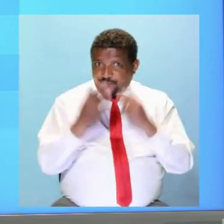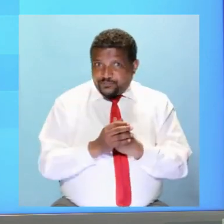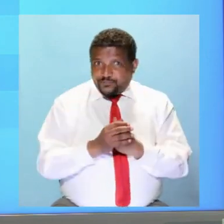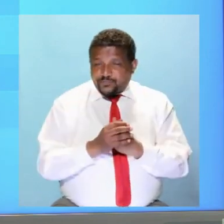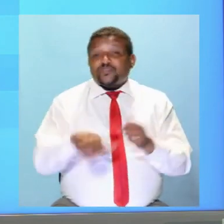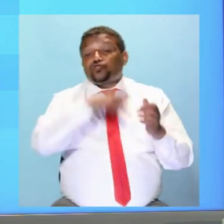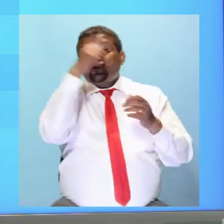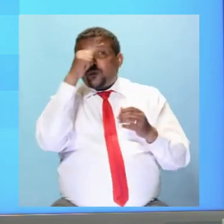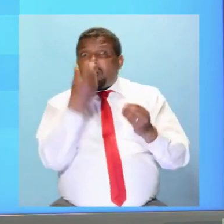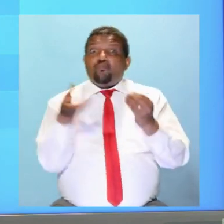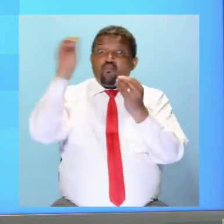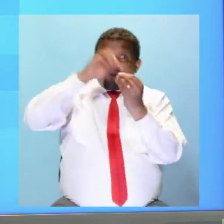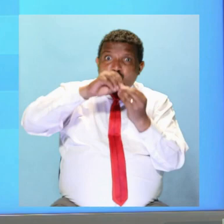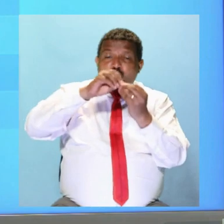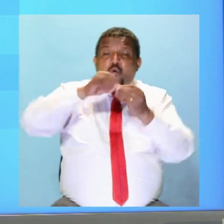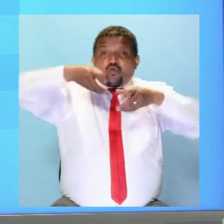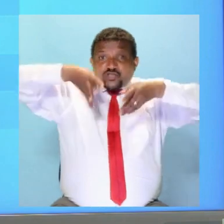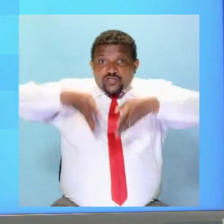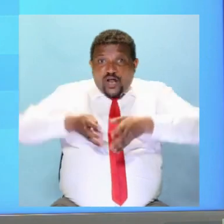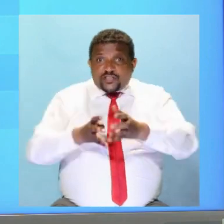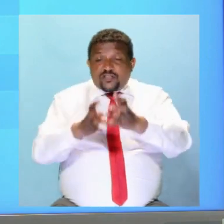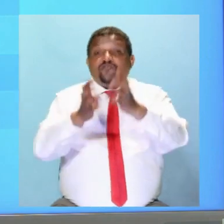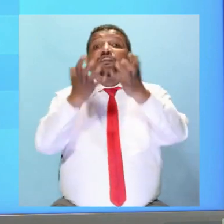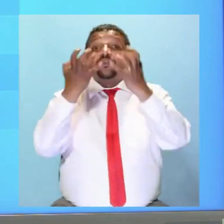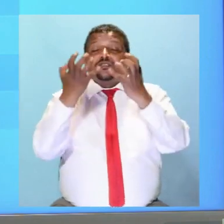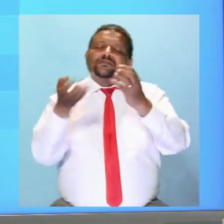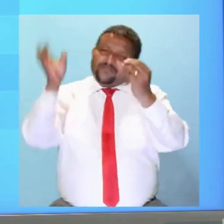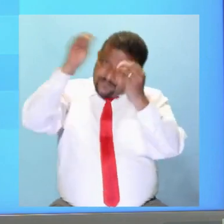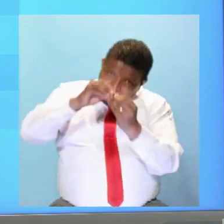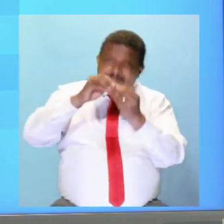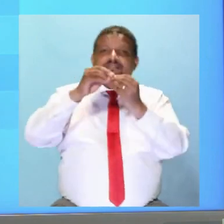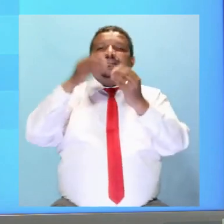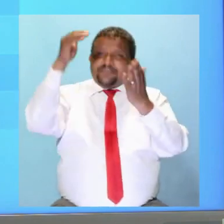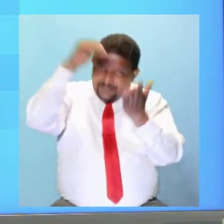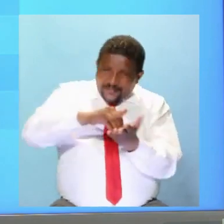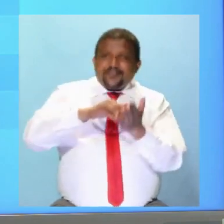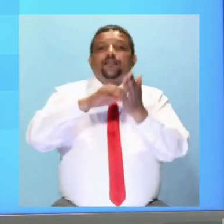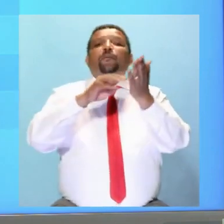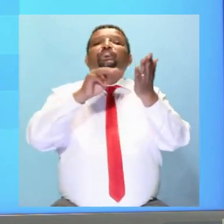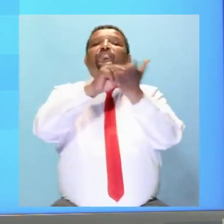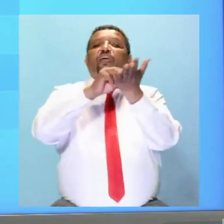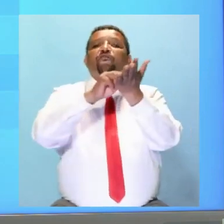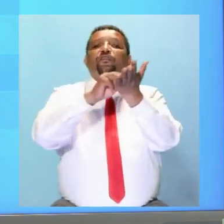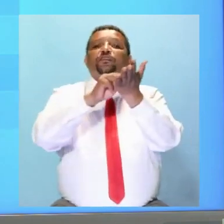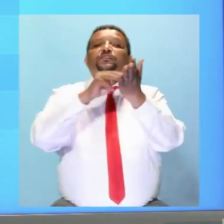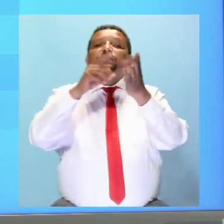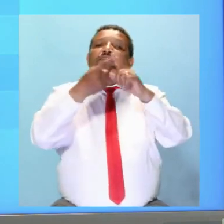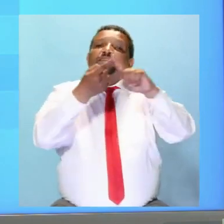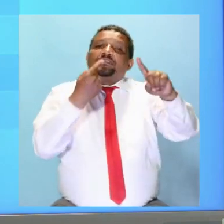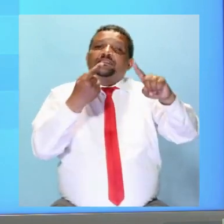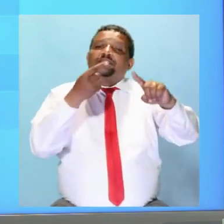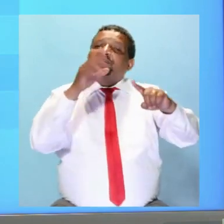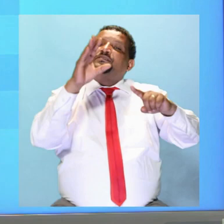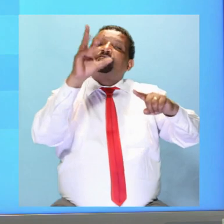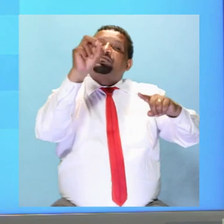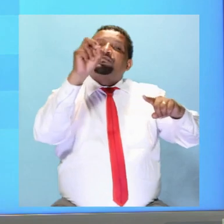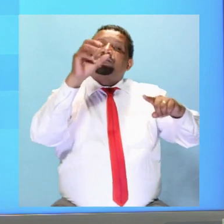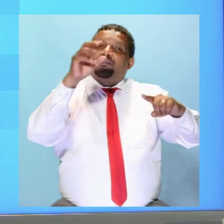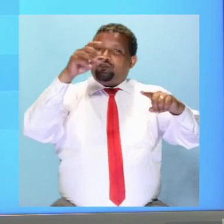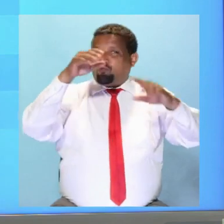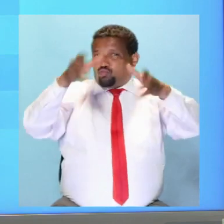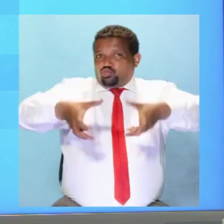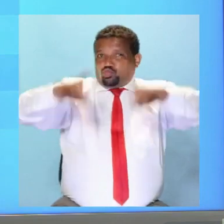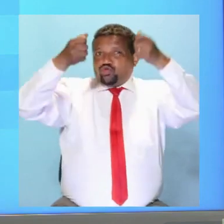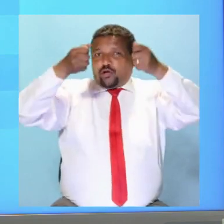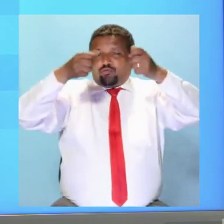add one more tractor, she has to reduce production of teff from 30 quintal to 0. At combination D,